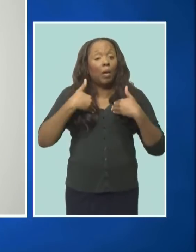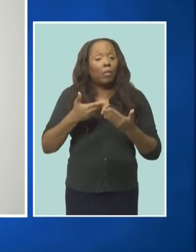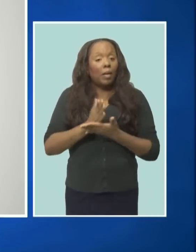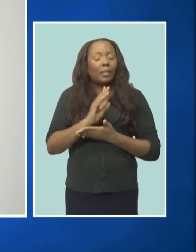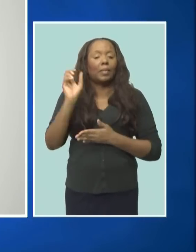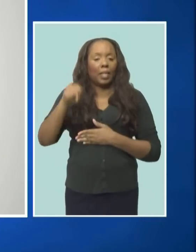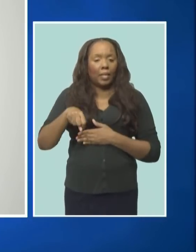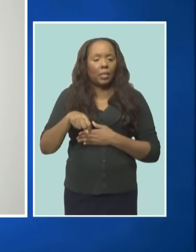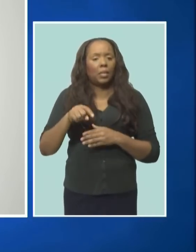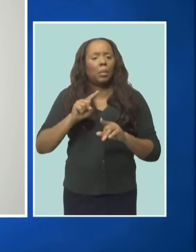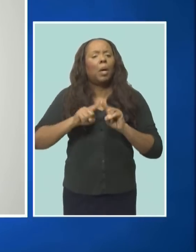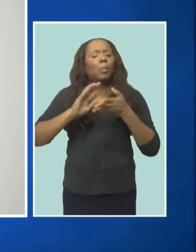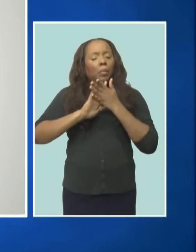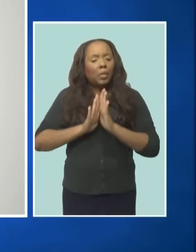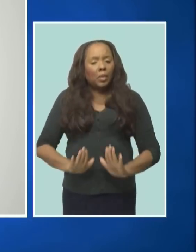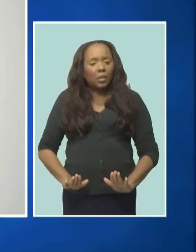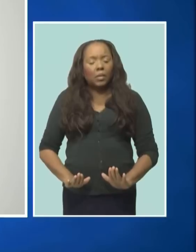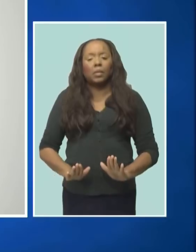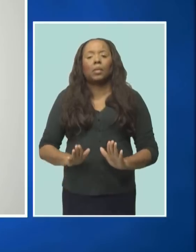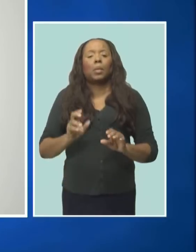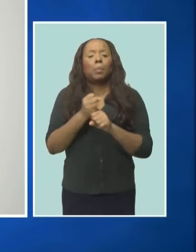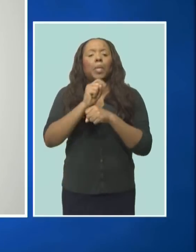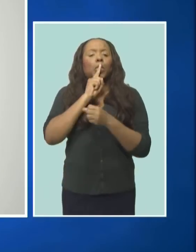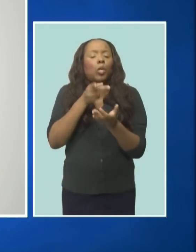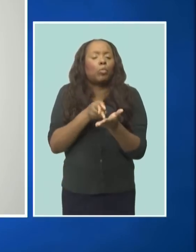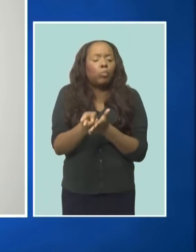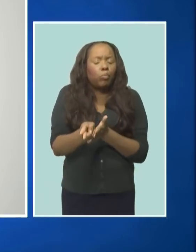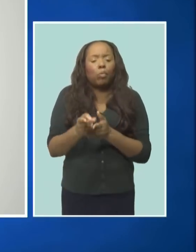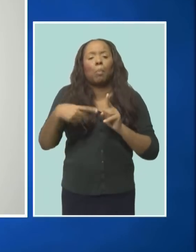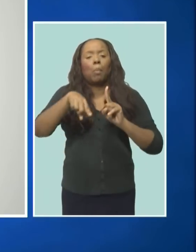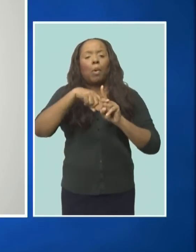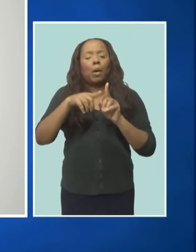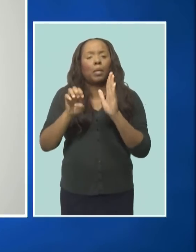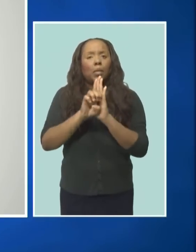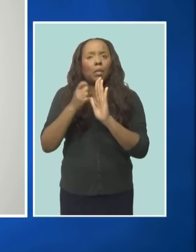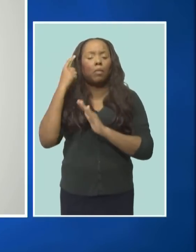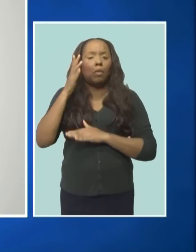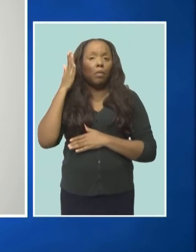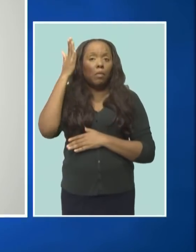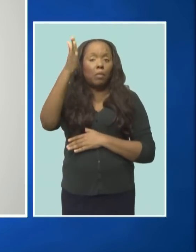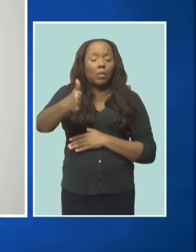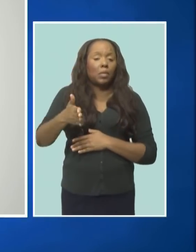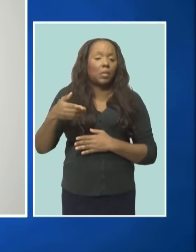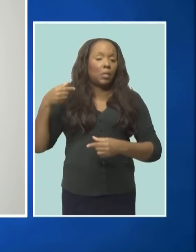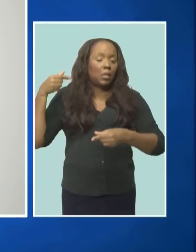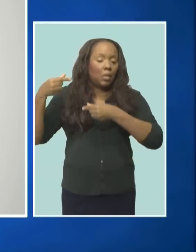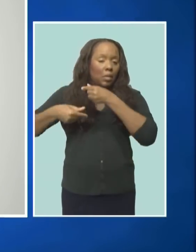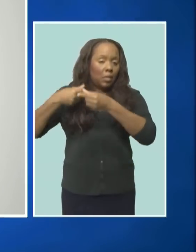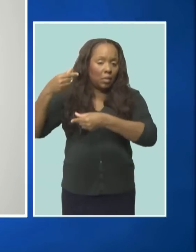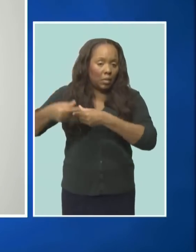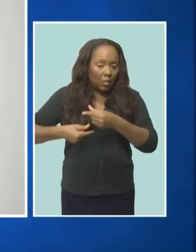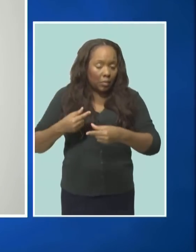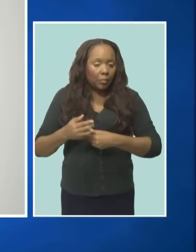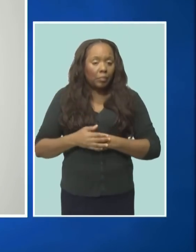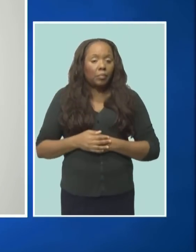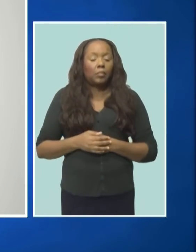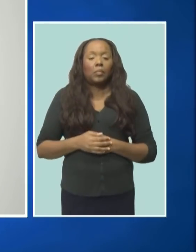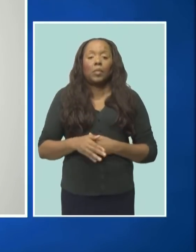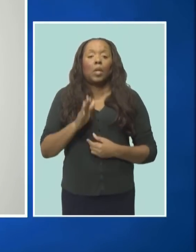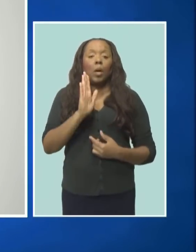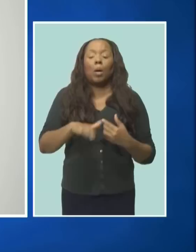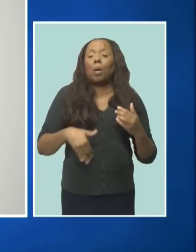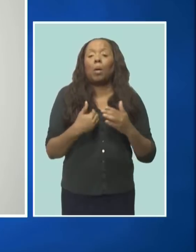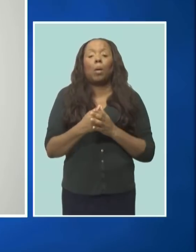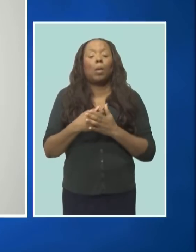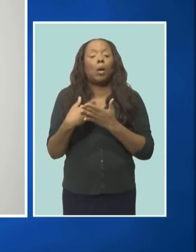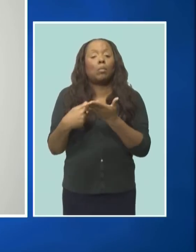the dignity of the process and set a positive example for all future generations. Every word that we speak, every